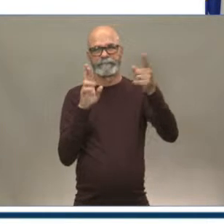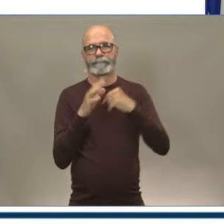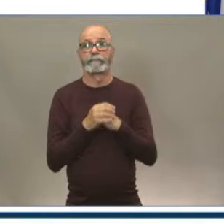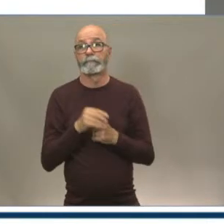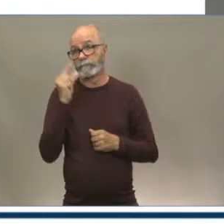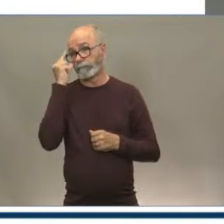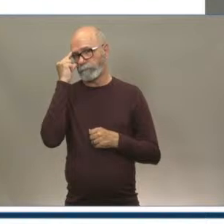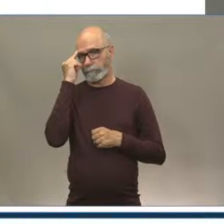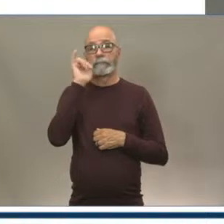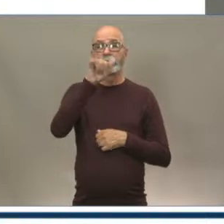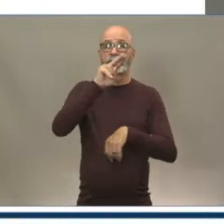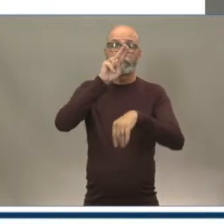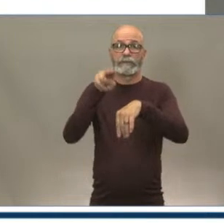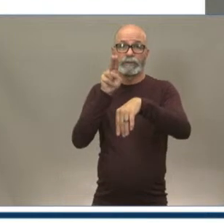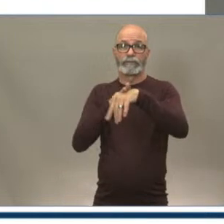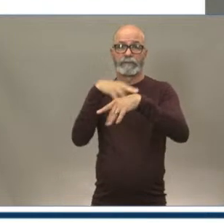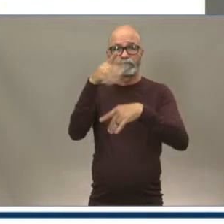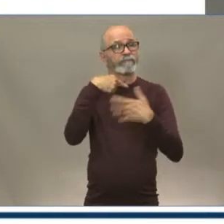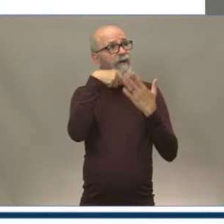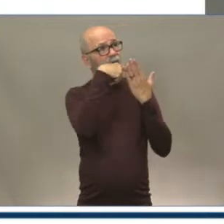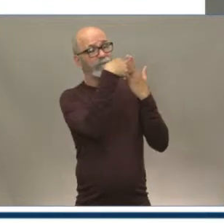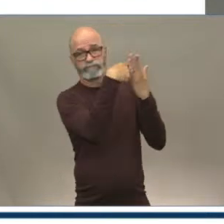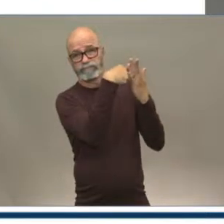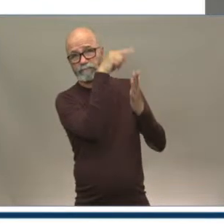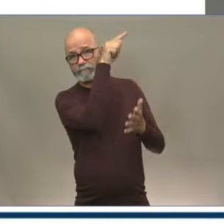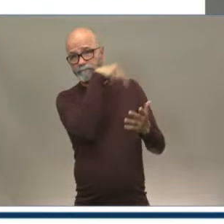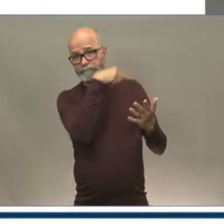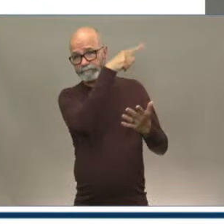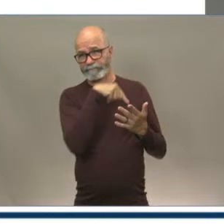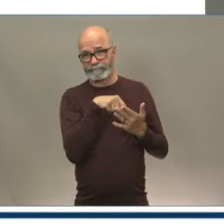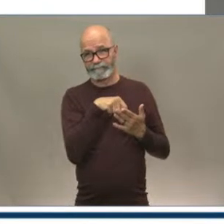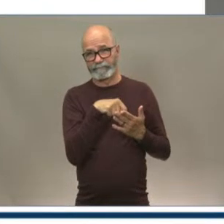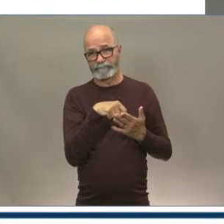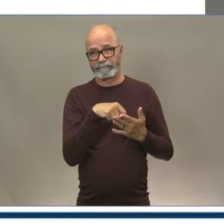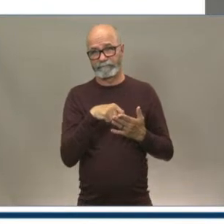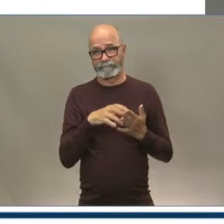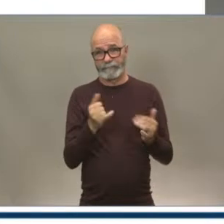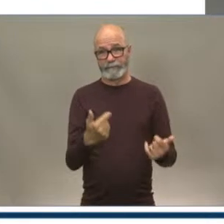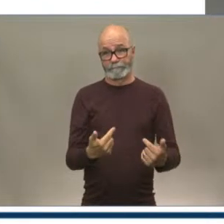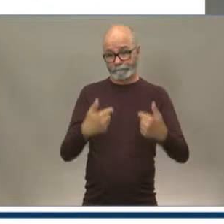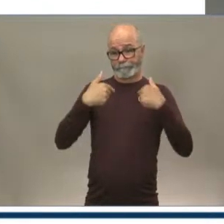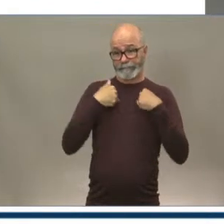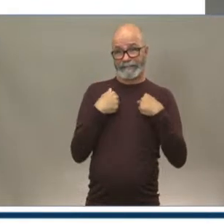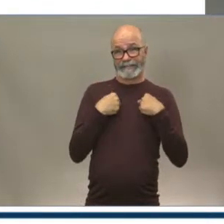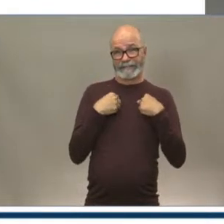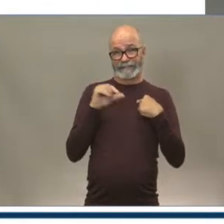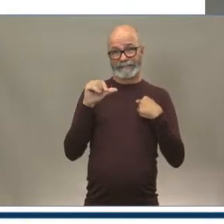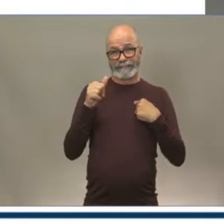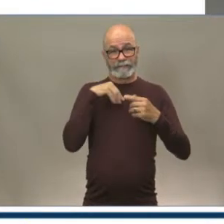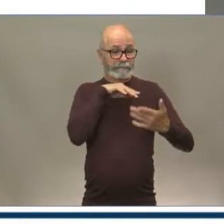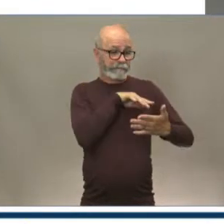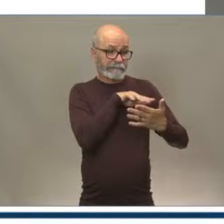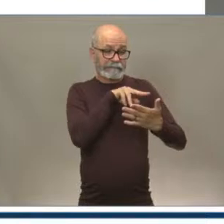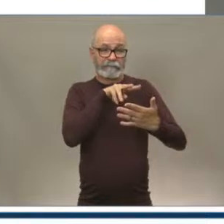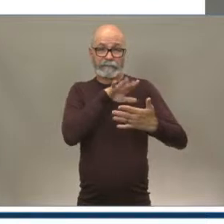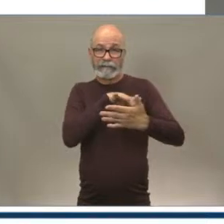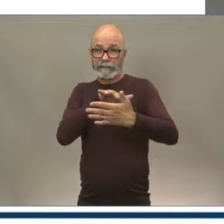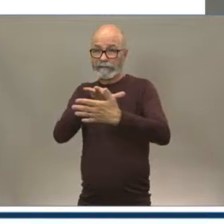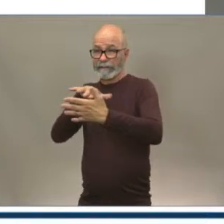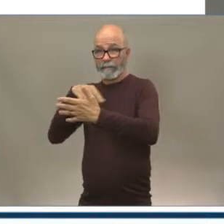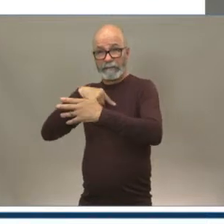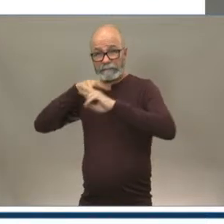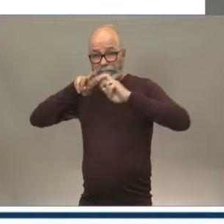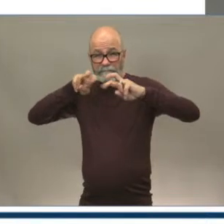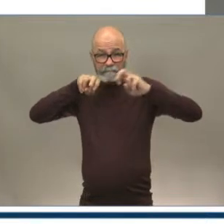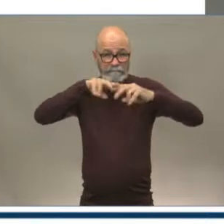national level about how that emerging evidence. I don't deal with any one single study. I look at, there are people at a national level